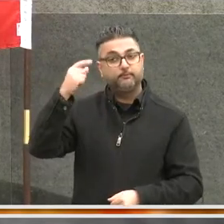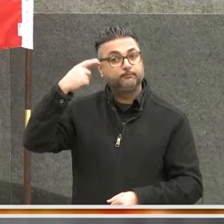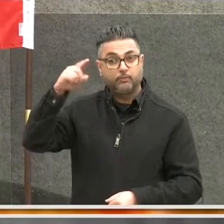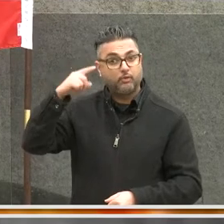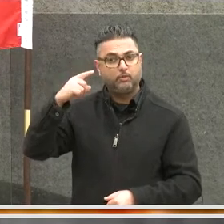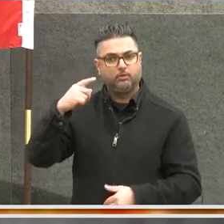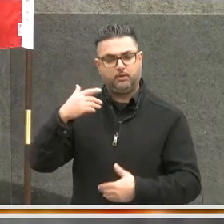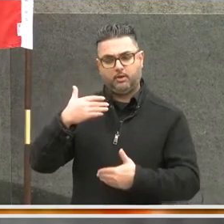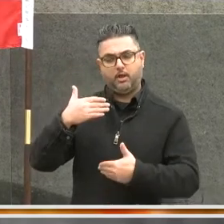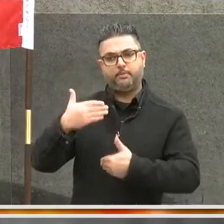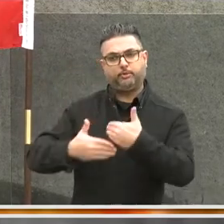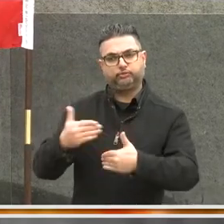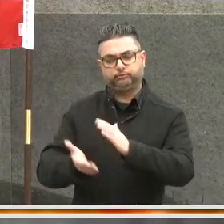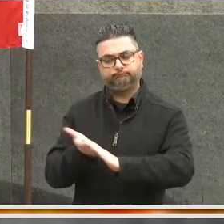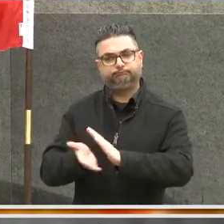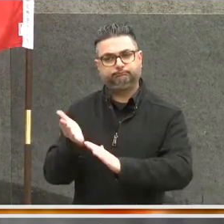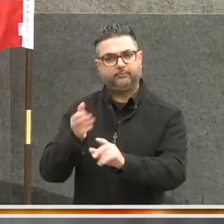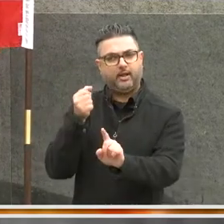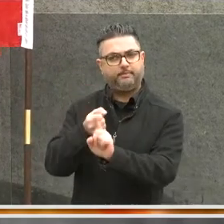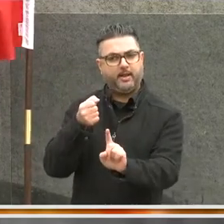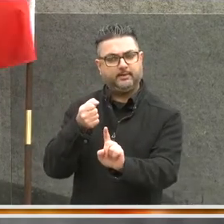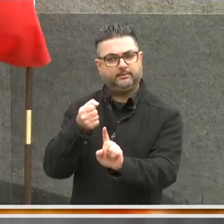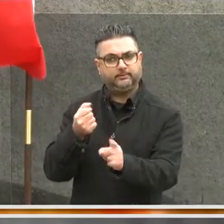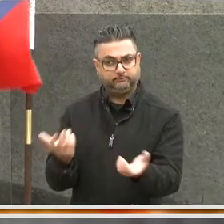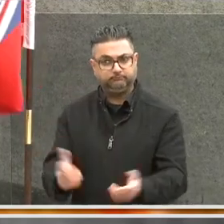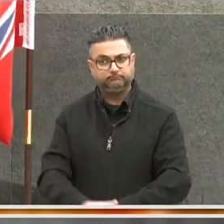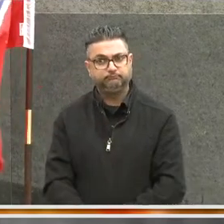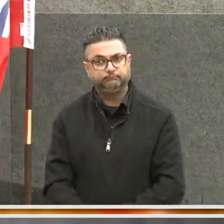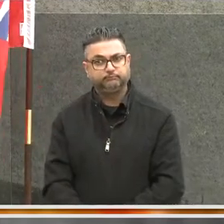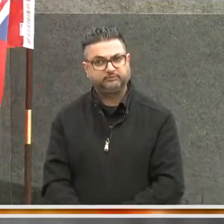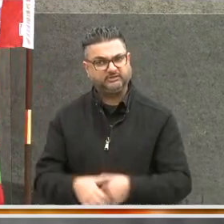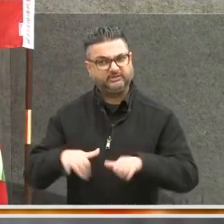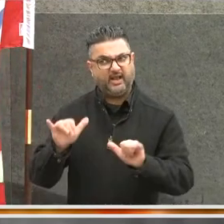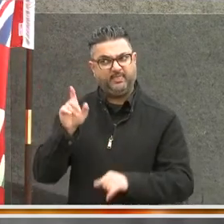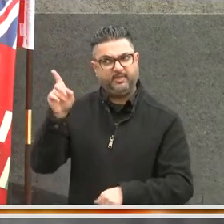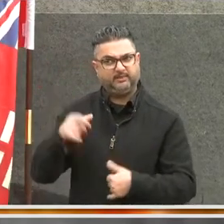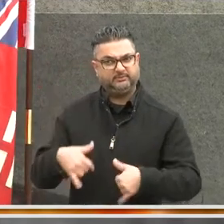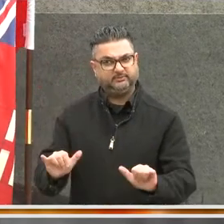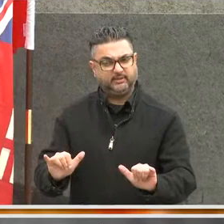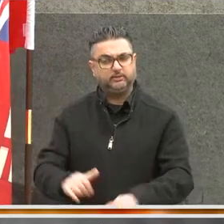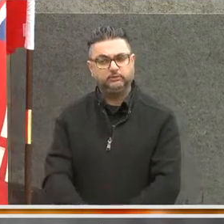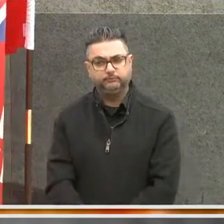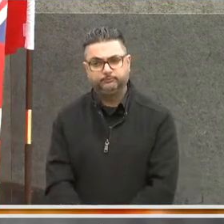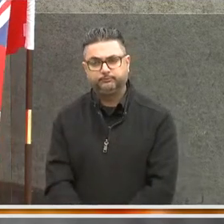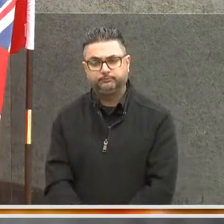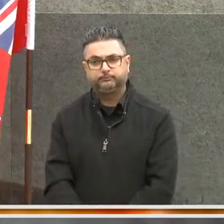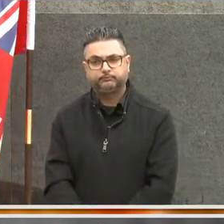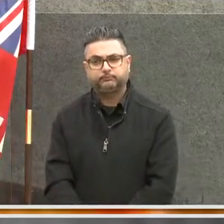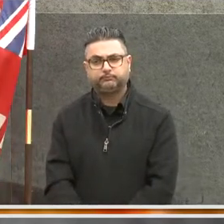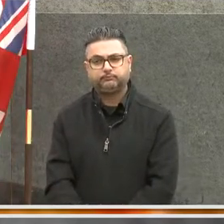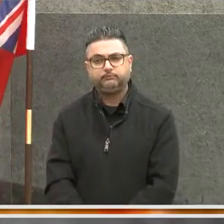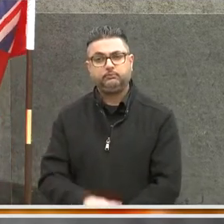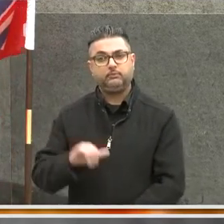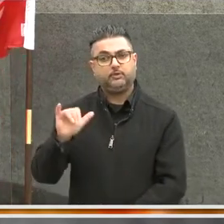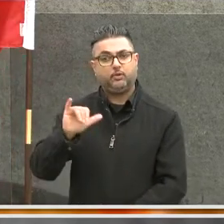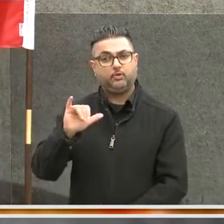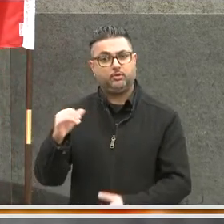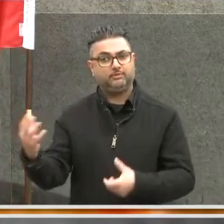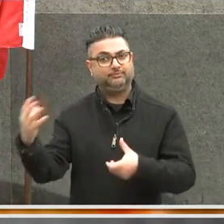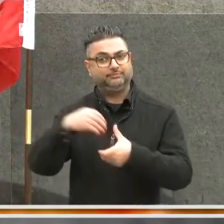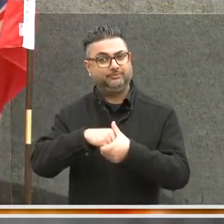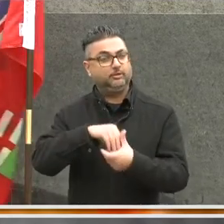436 Squadron distinguished itself as a transport squadron in Burma during the Second World War.